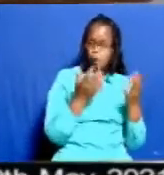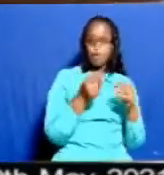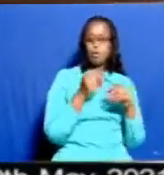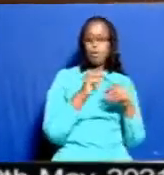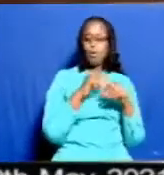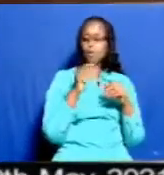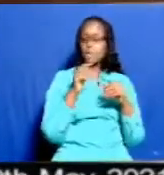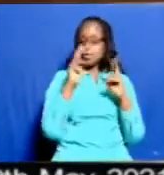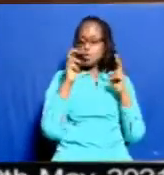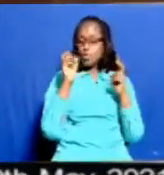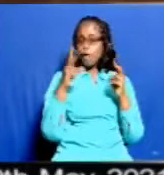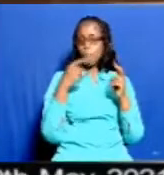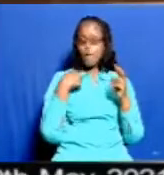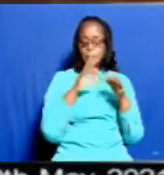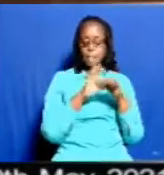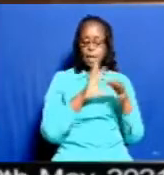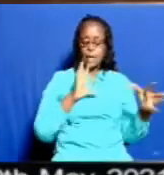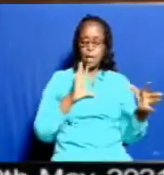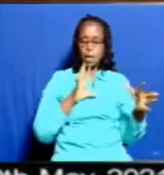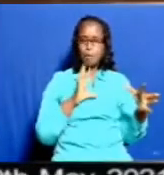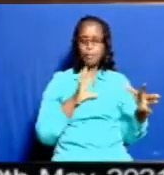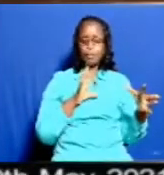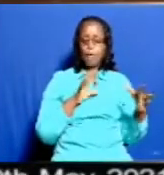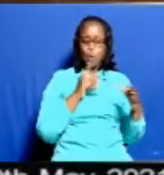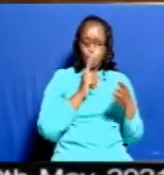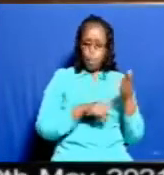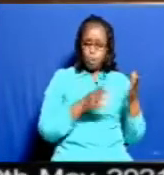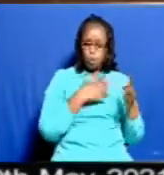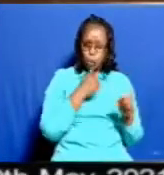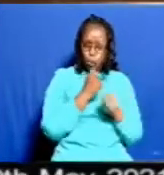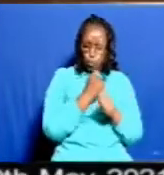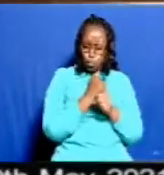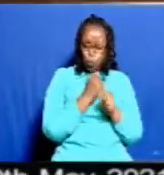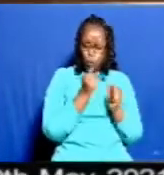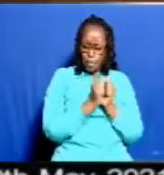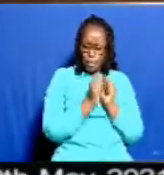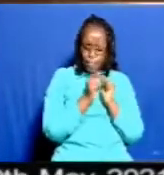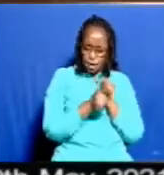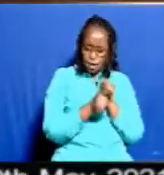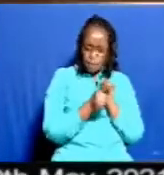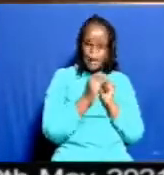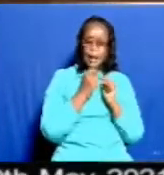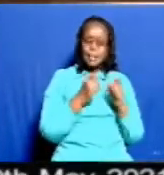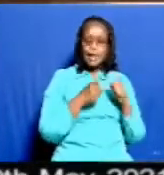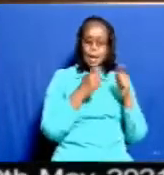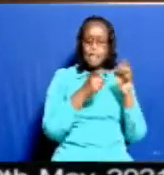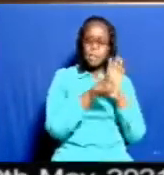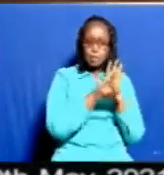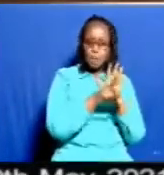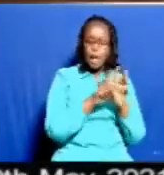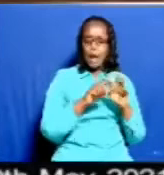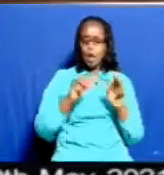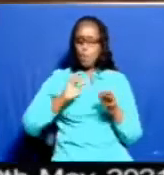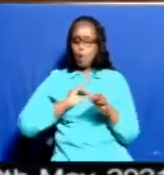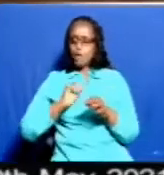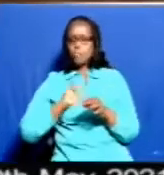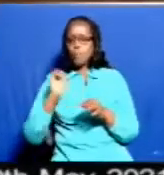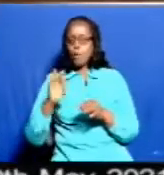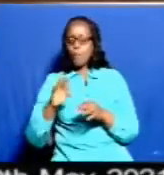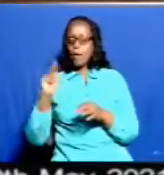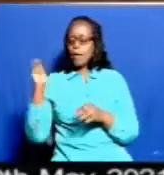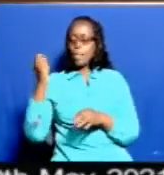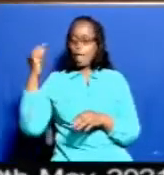delinking what we intend to do with this delegated legislation and the ownership structure of Kenya Airways. I want